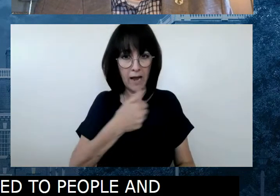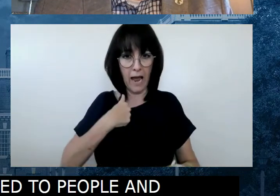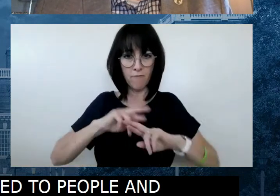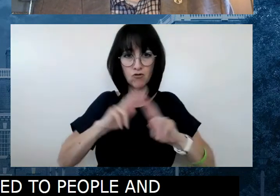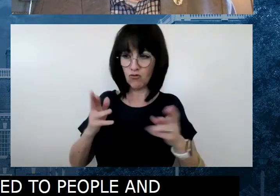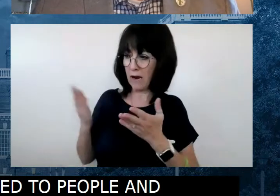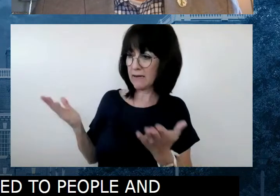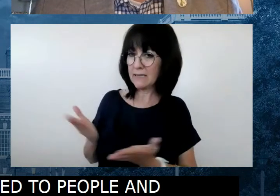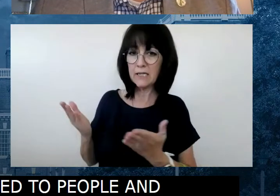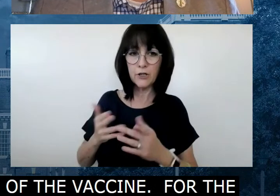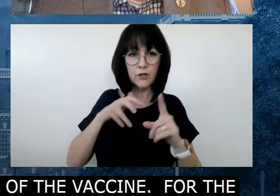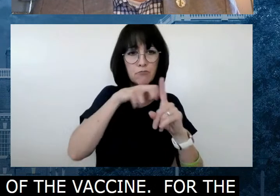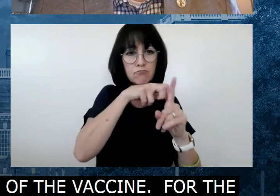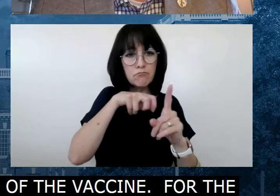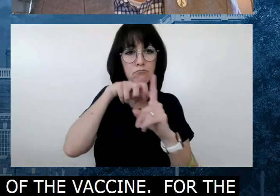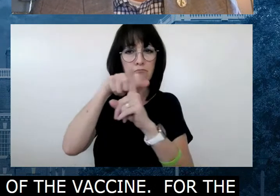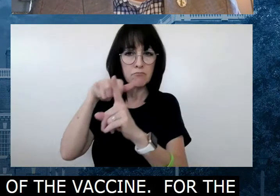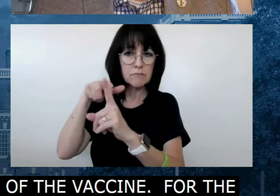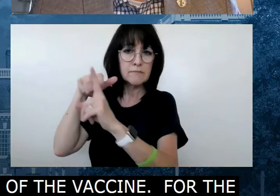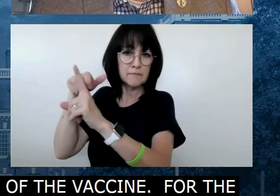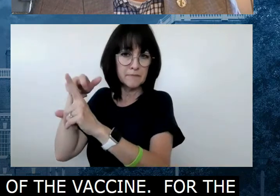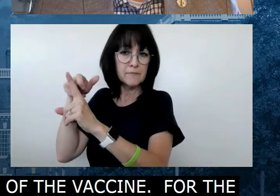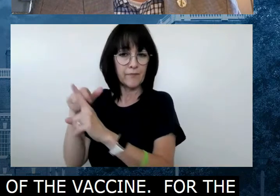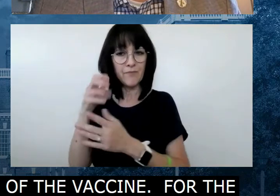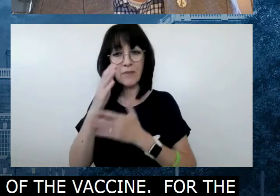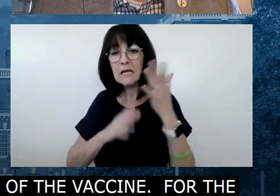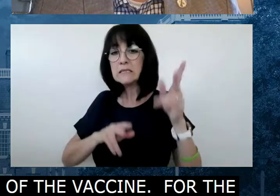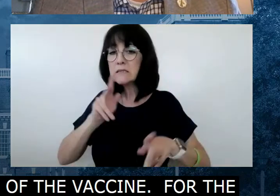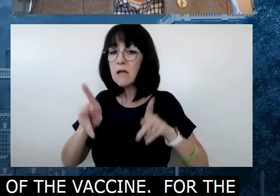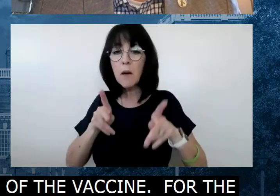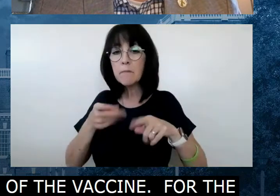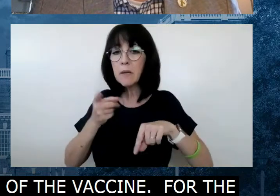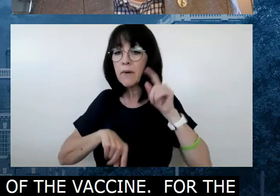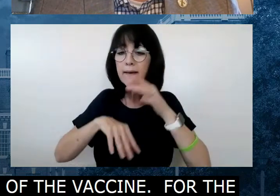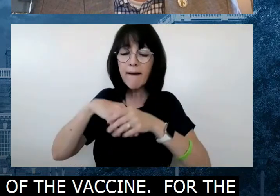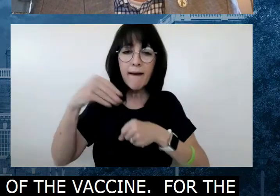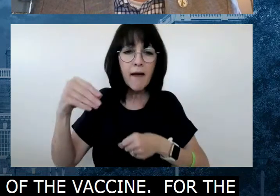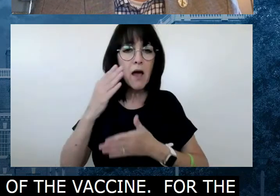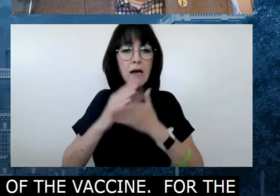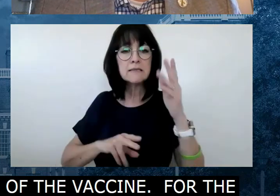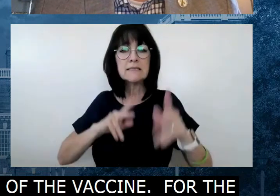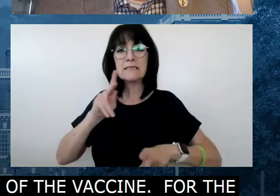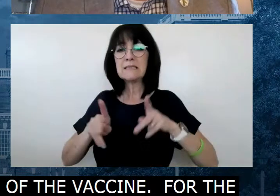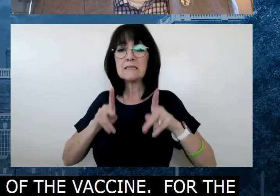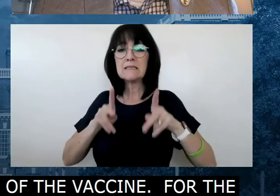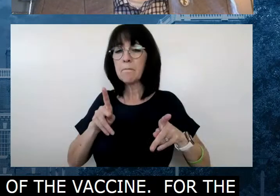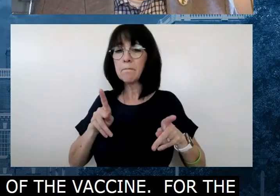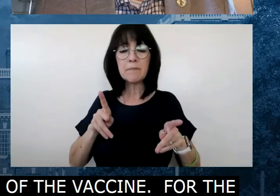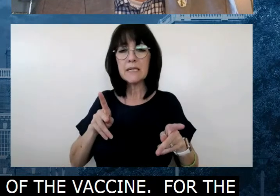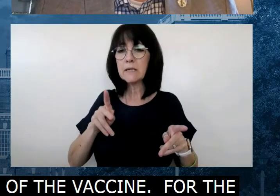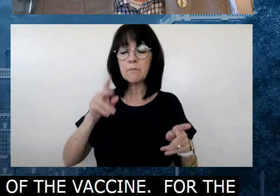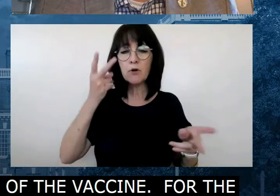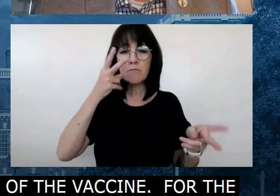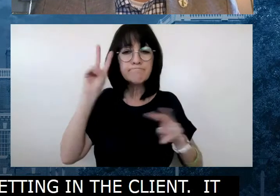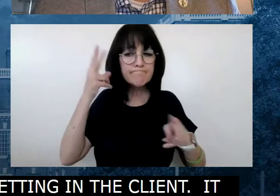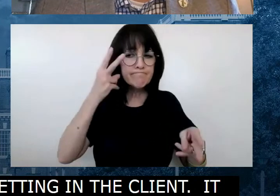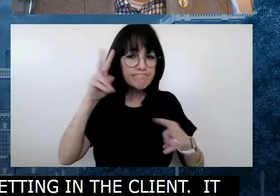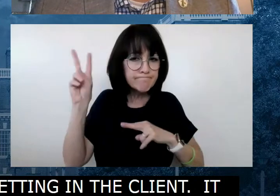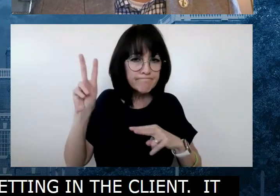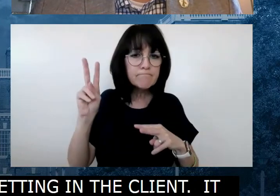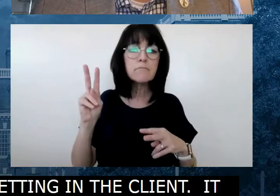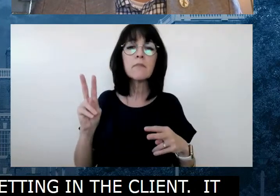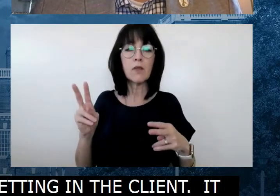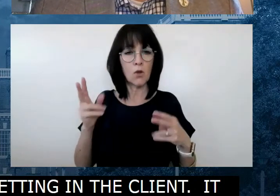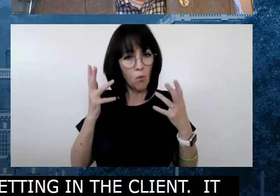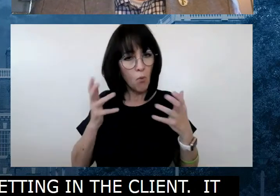getting in that micro level that we know is important to make sure we tackle the vaccination across the state and not just expect people to have